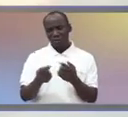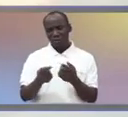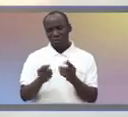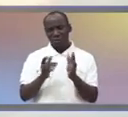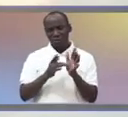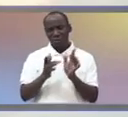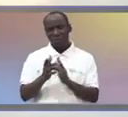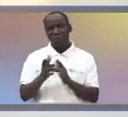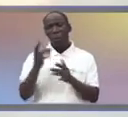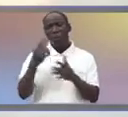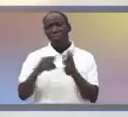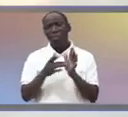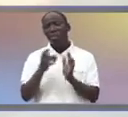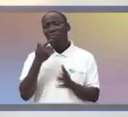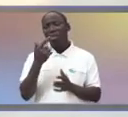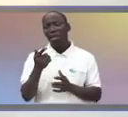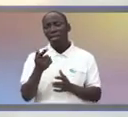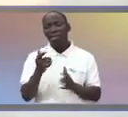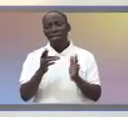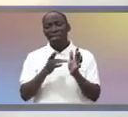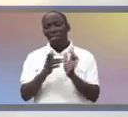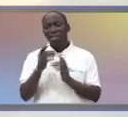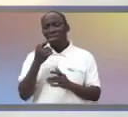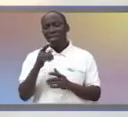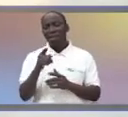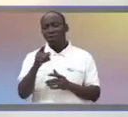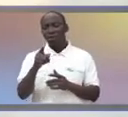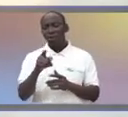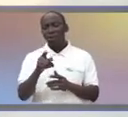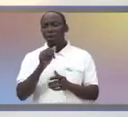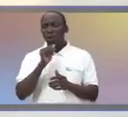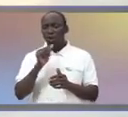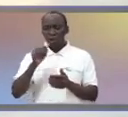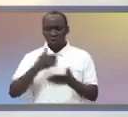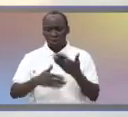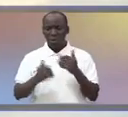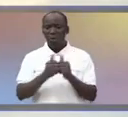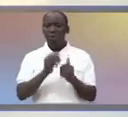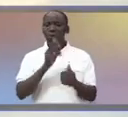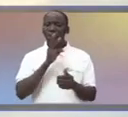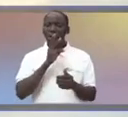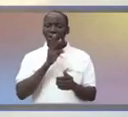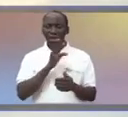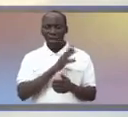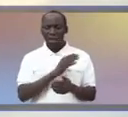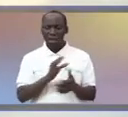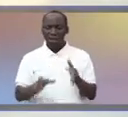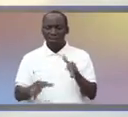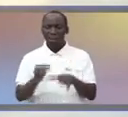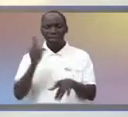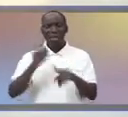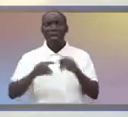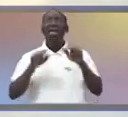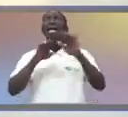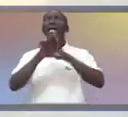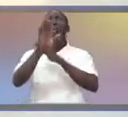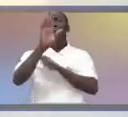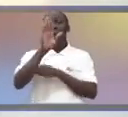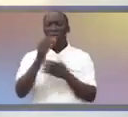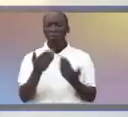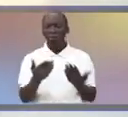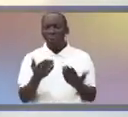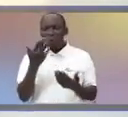me so say, when free in sure no home and woo beer, or ring to me, Huno, or ring to me, Shanny Uncle Point. I didn't